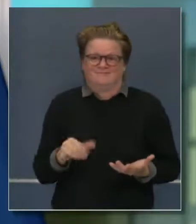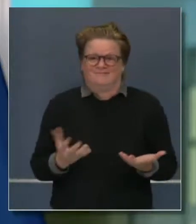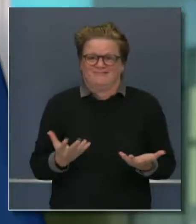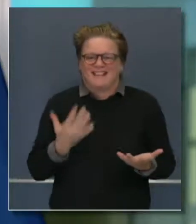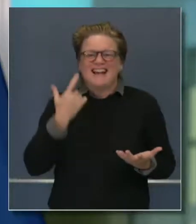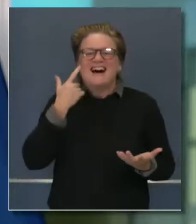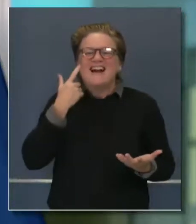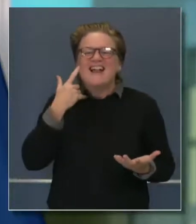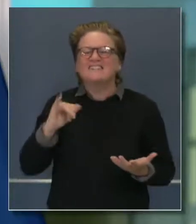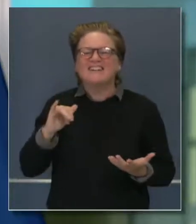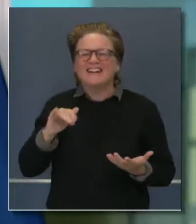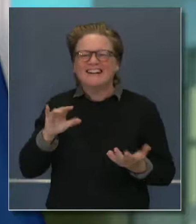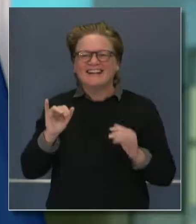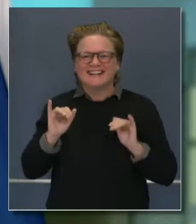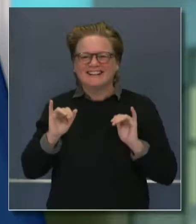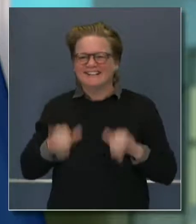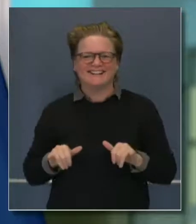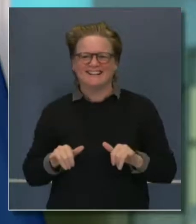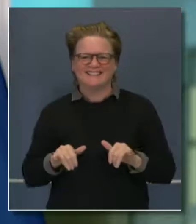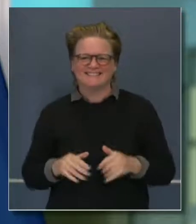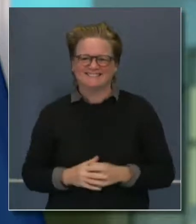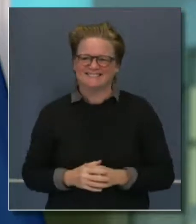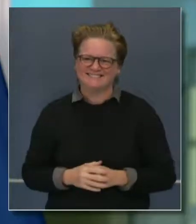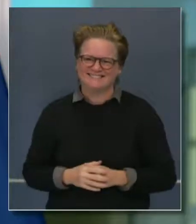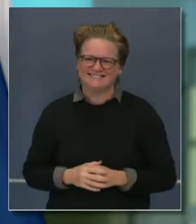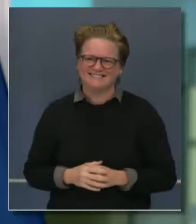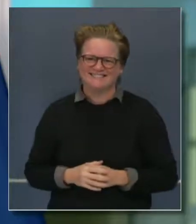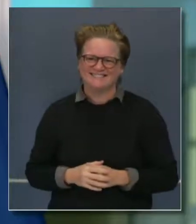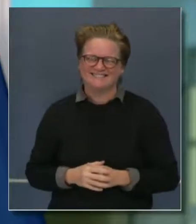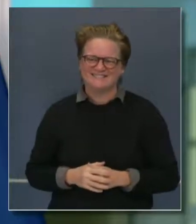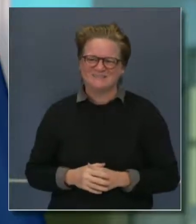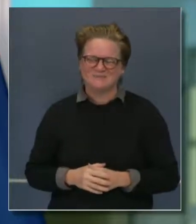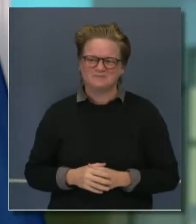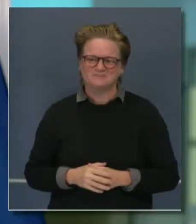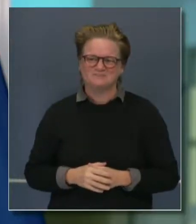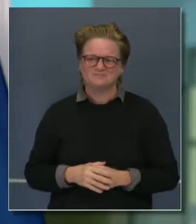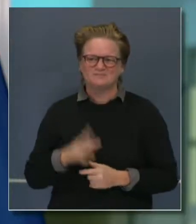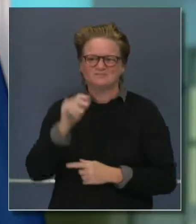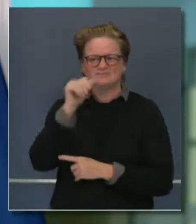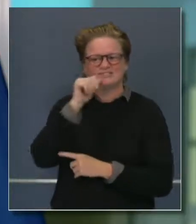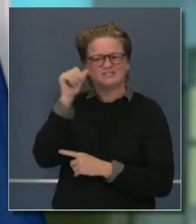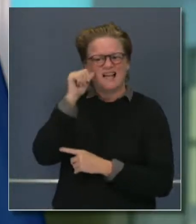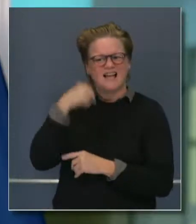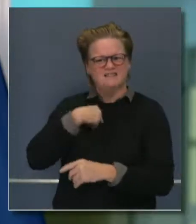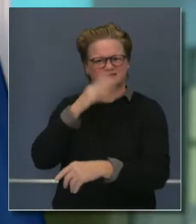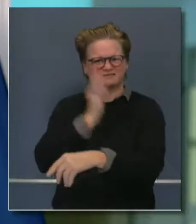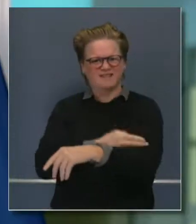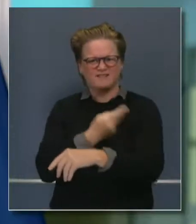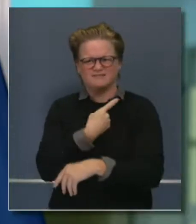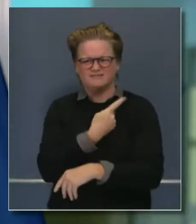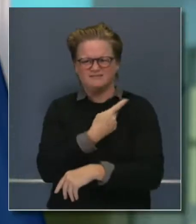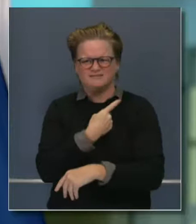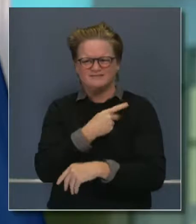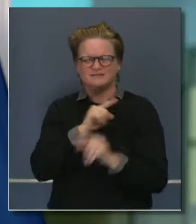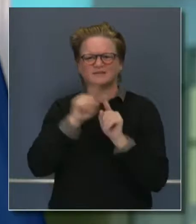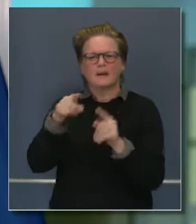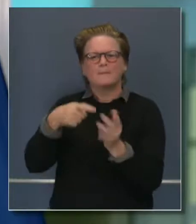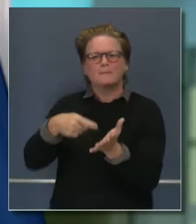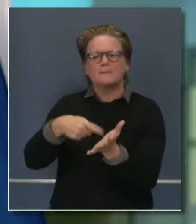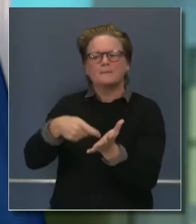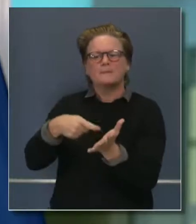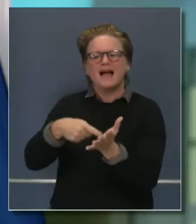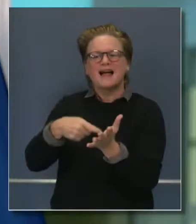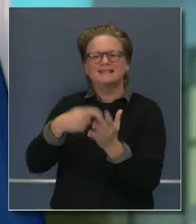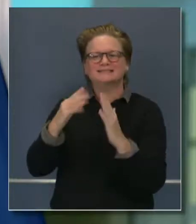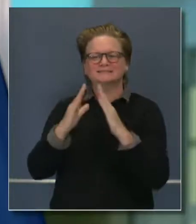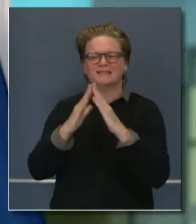my son, out there, the site where gold was discovered, quite literally, the rock formation where gold was discovered